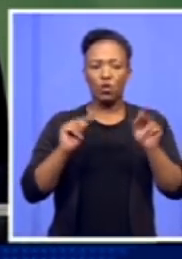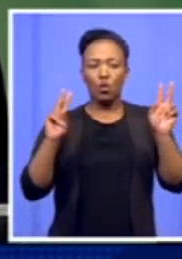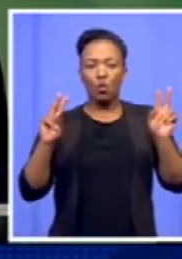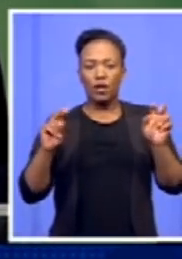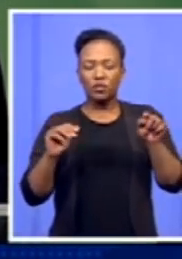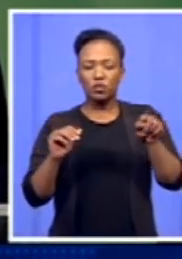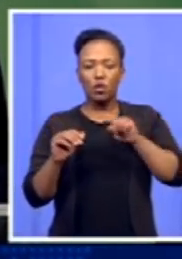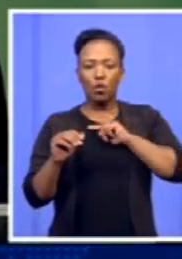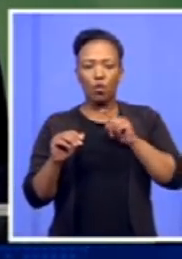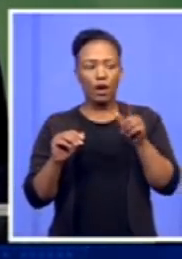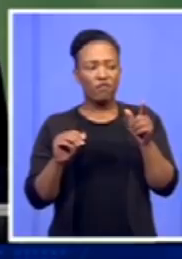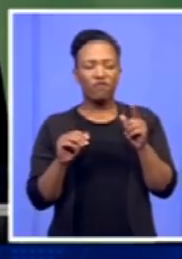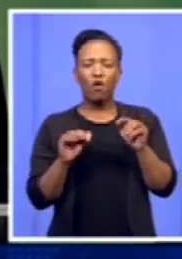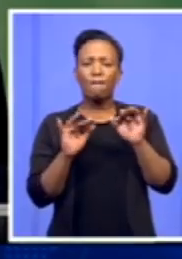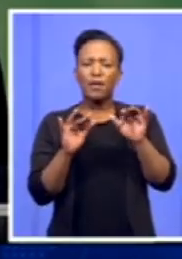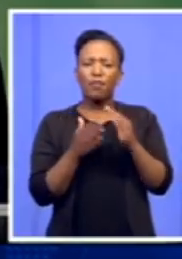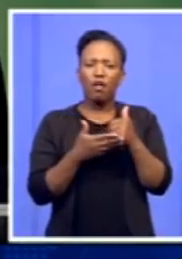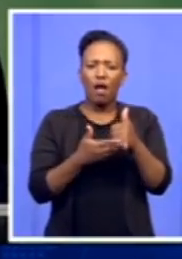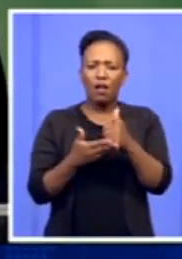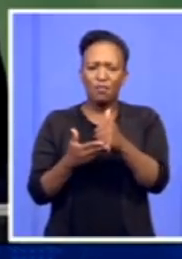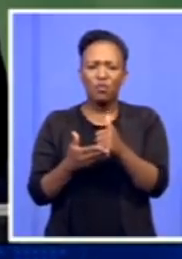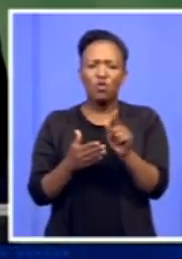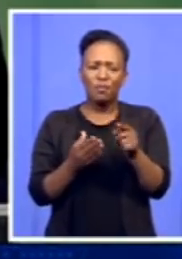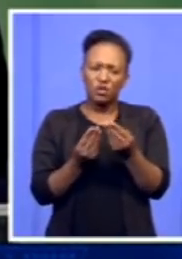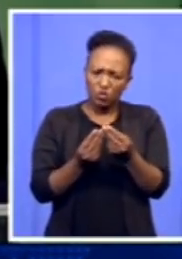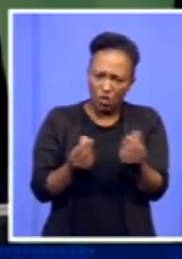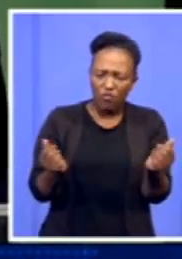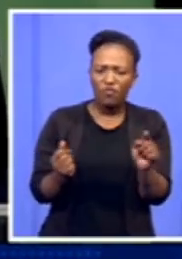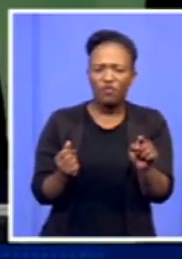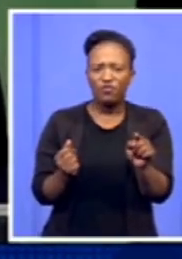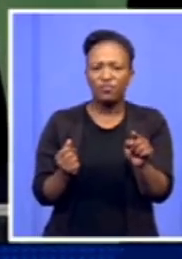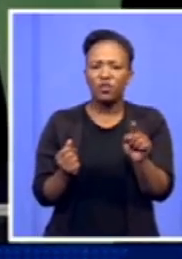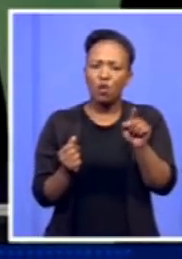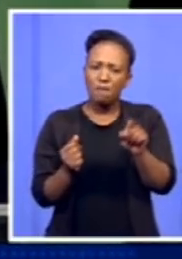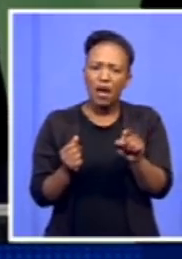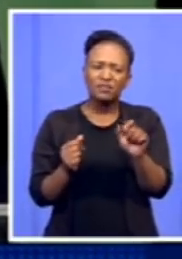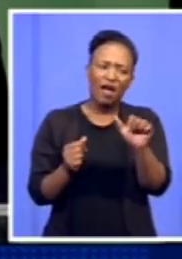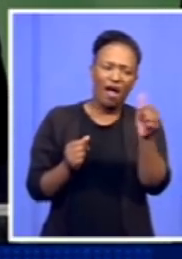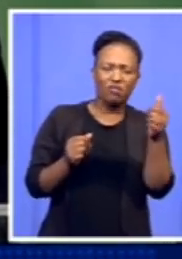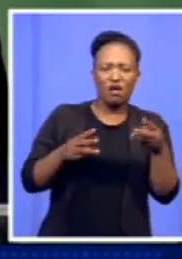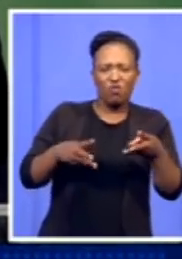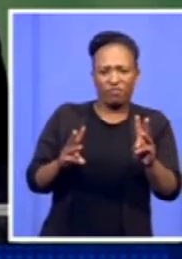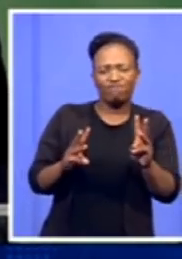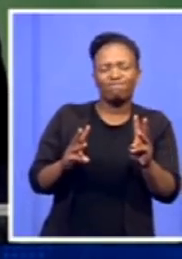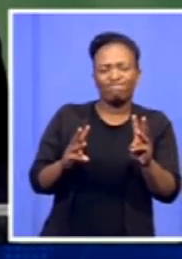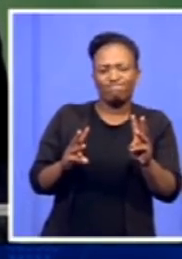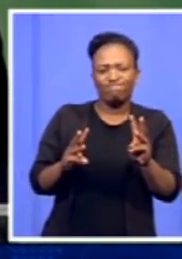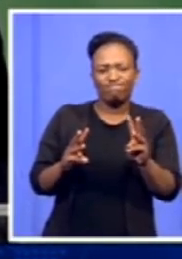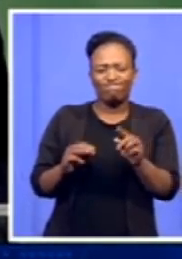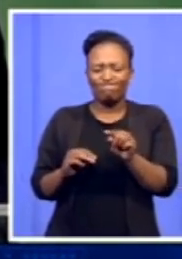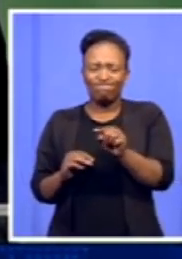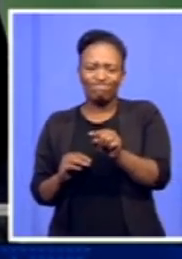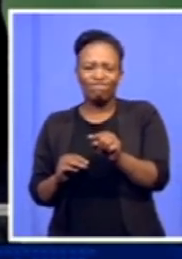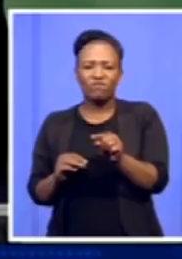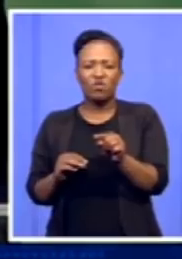needs to be resolved. We need to adopt a different approach compared to all of the conventional approaches